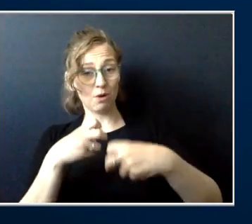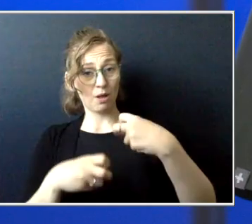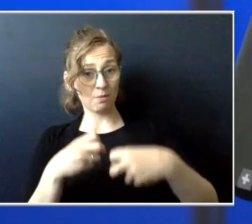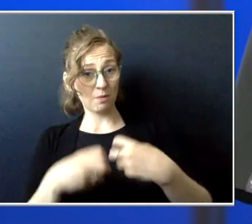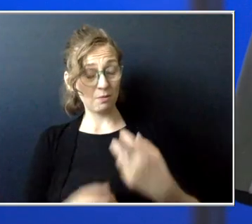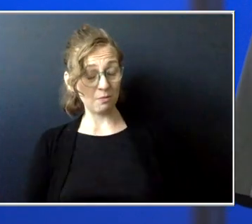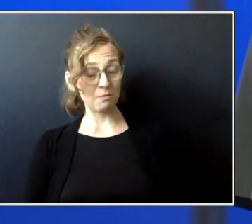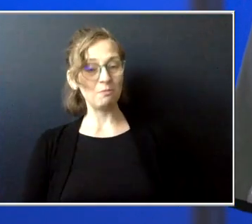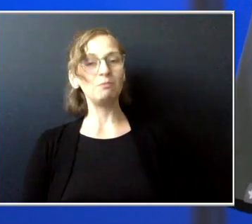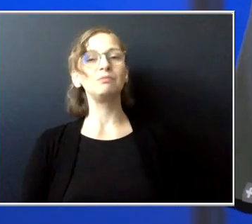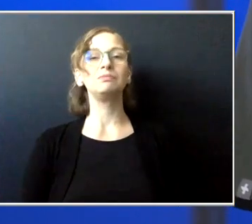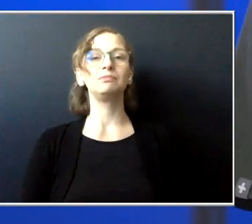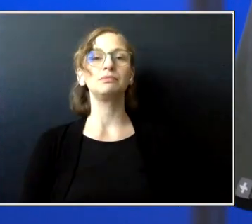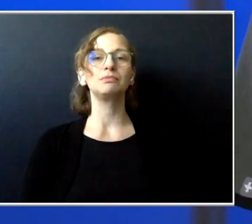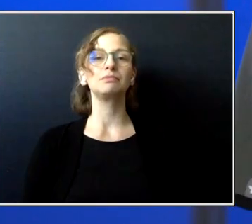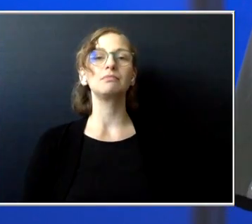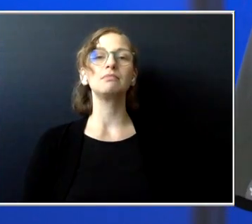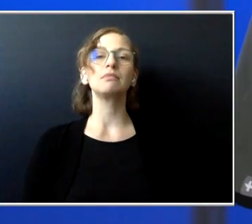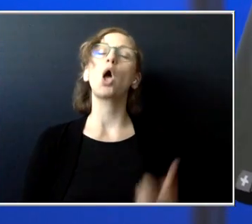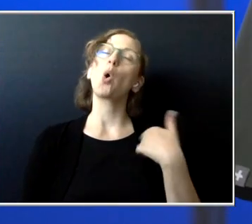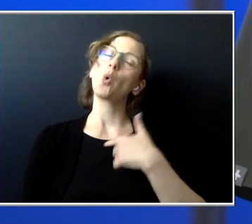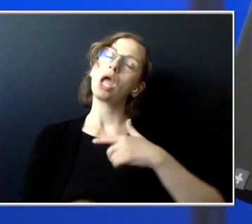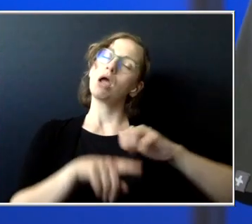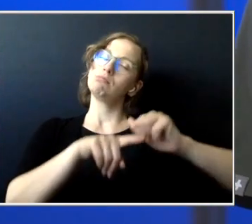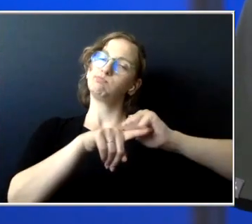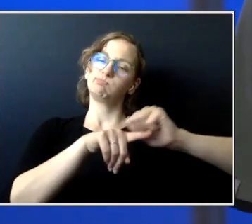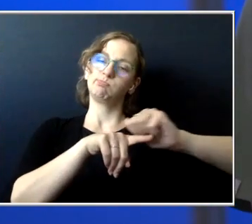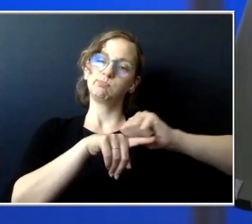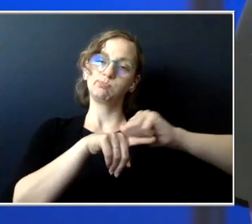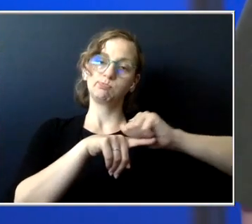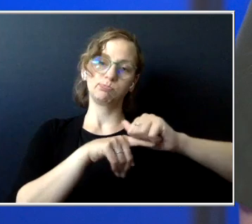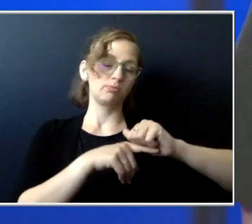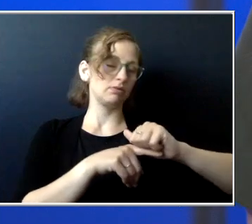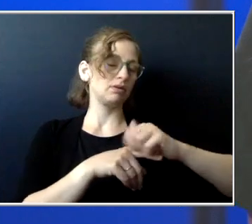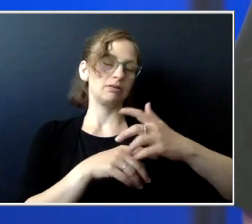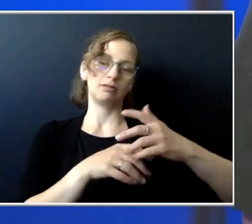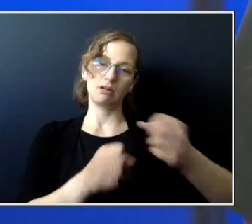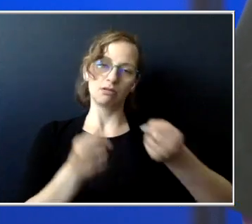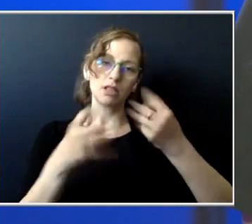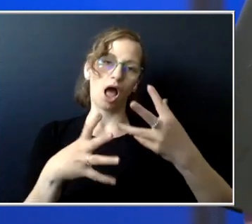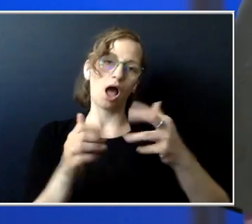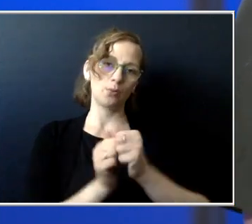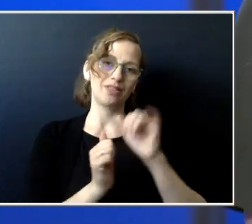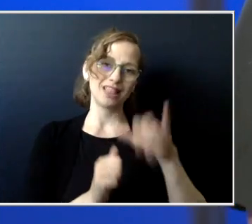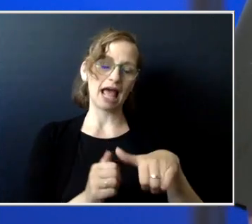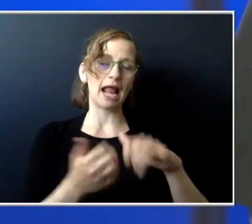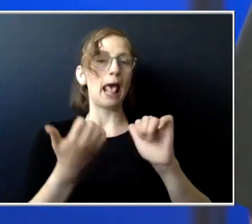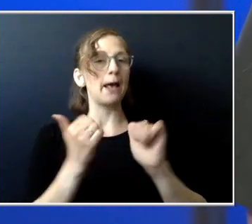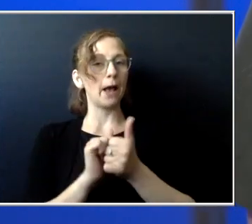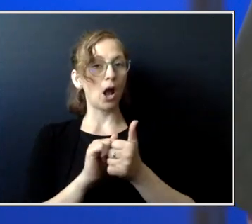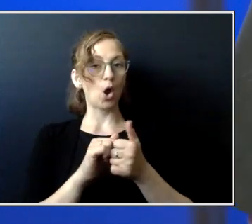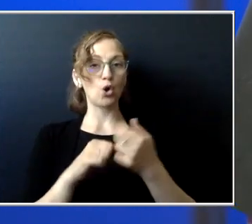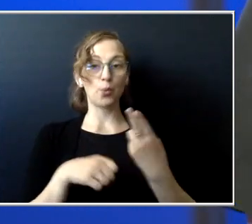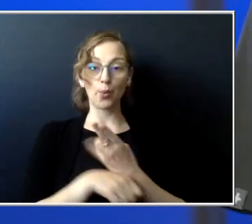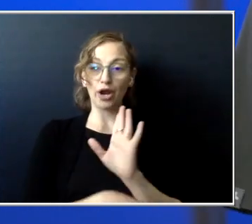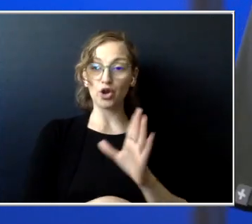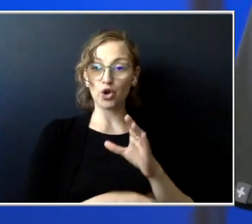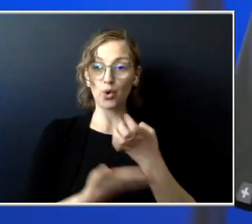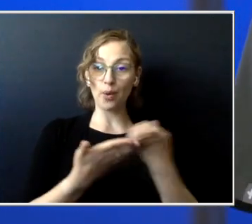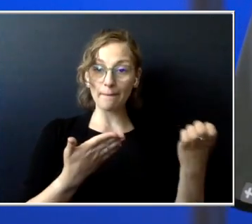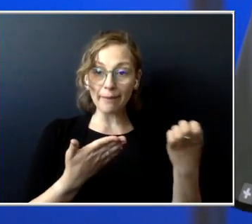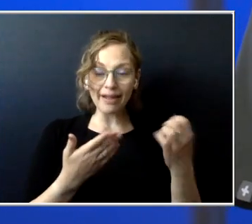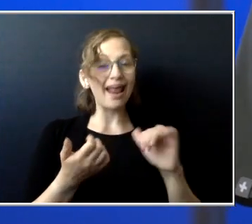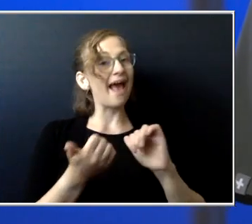and we do a lot of training on that. How to wear your equipment. We even talk about how to wear it when you're sleeping,